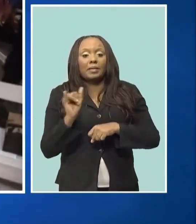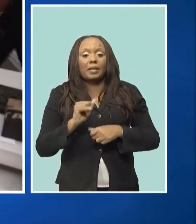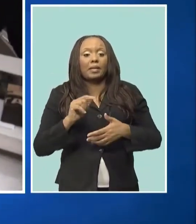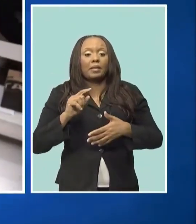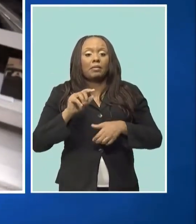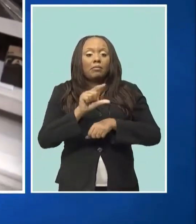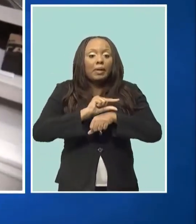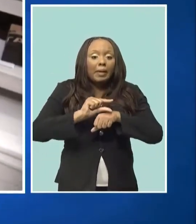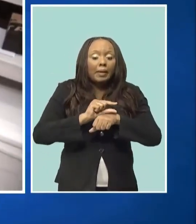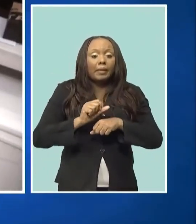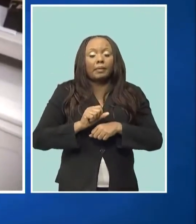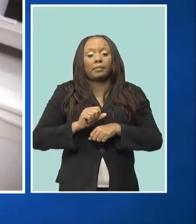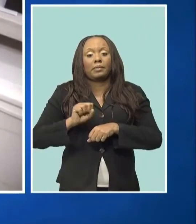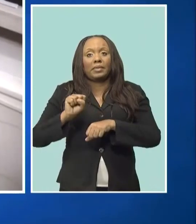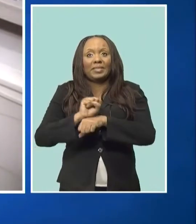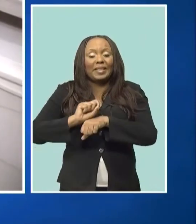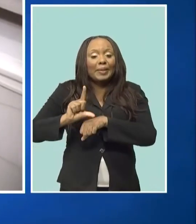Lucia.